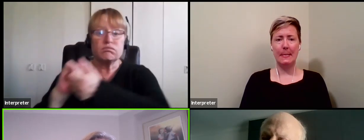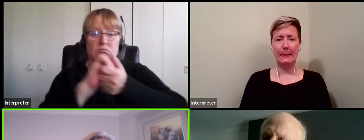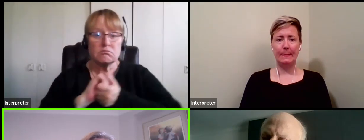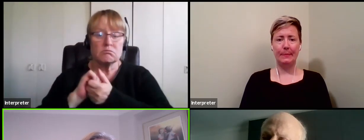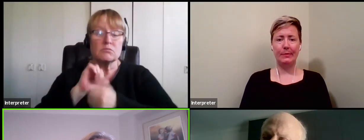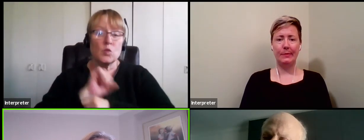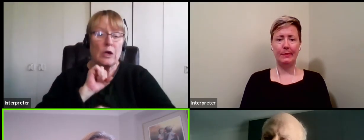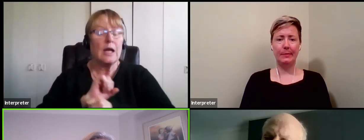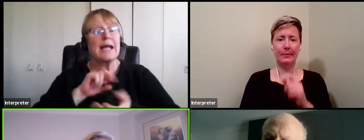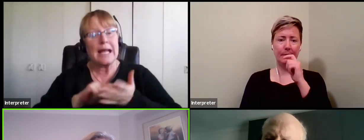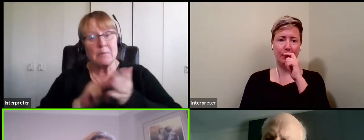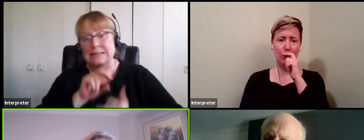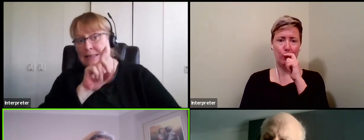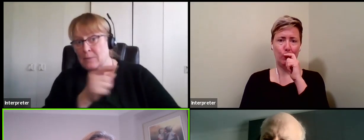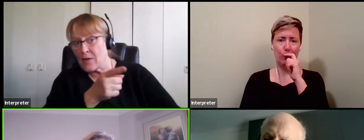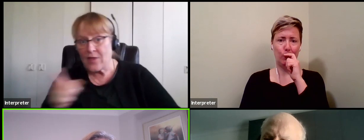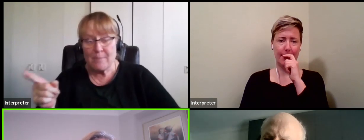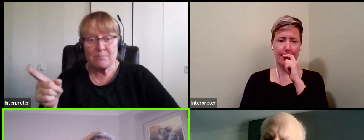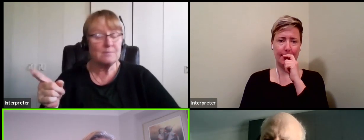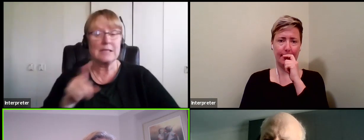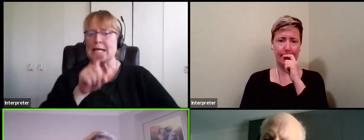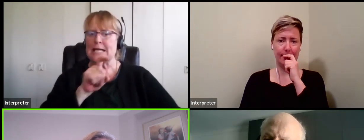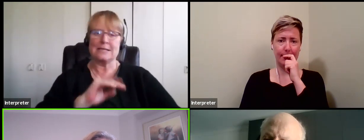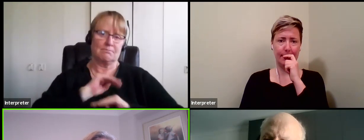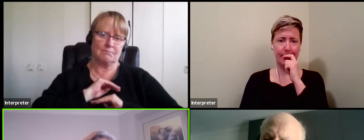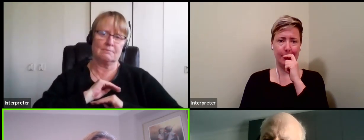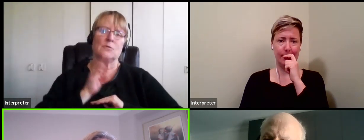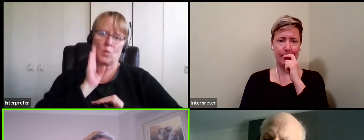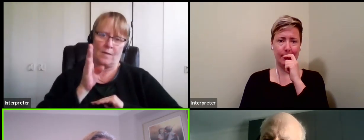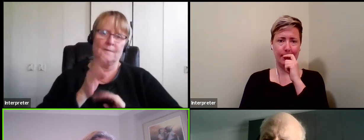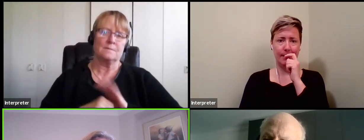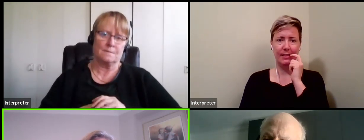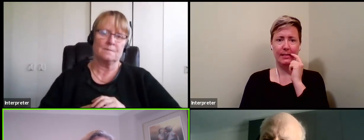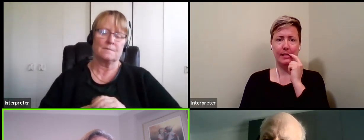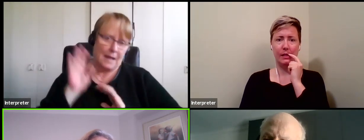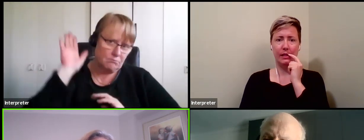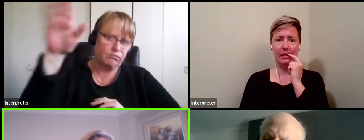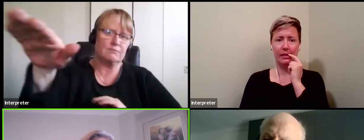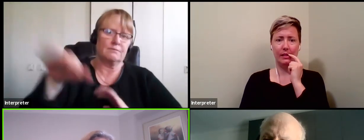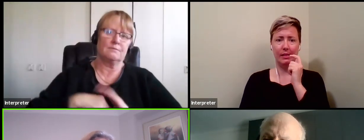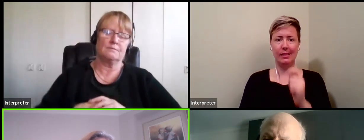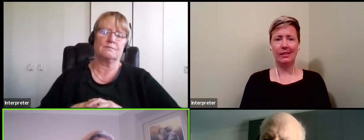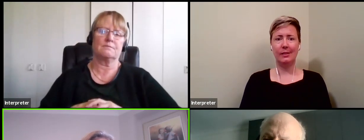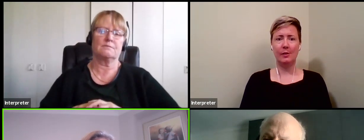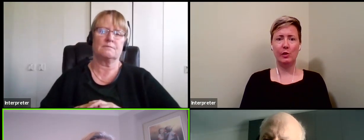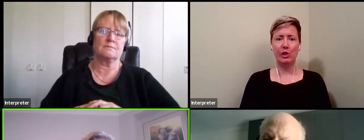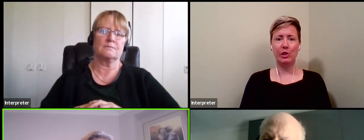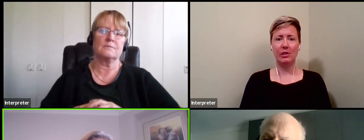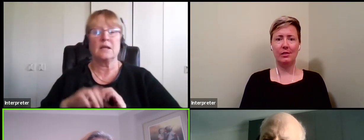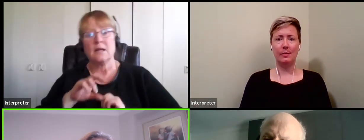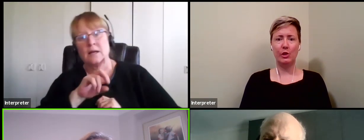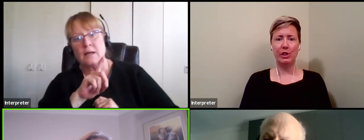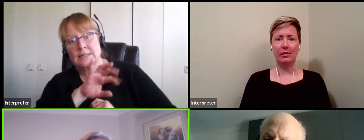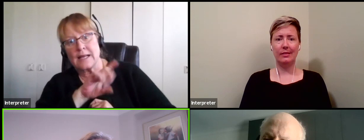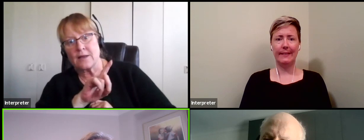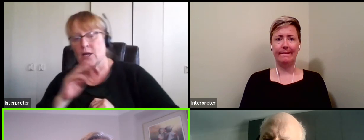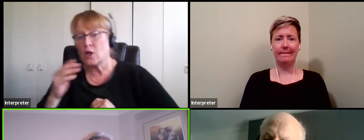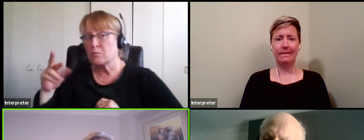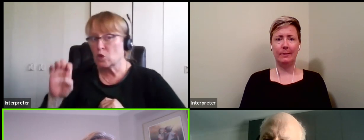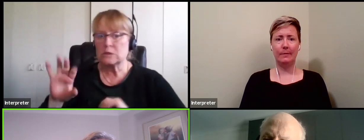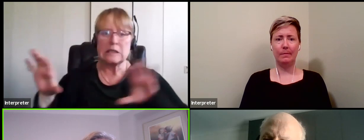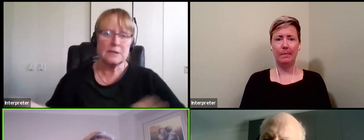people with disabilities have their urgent needs met during this crisis and beyond. So I want to thank David and Bruce for all the